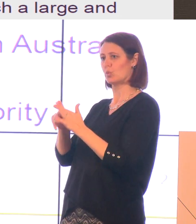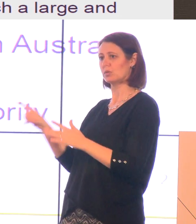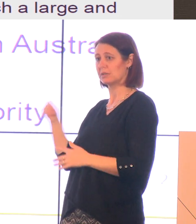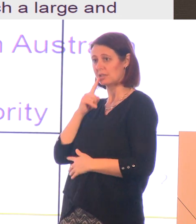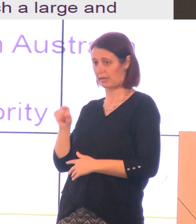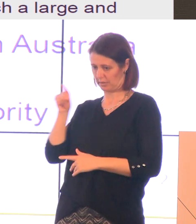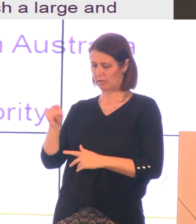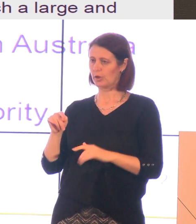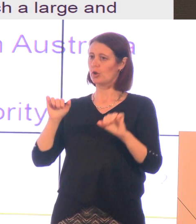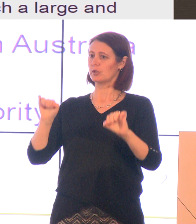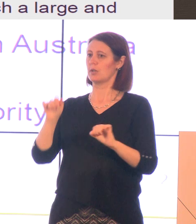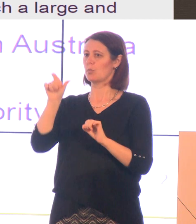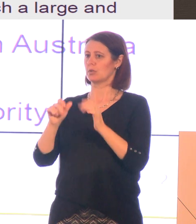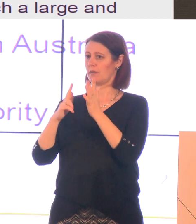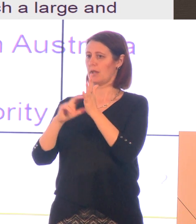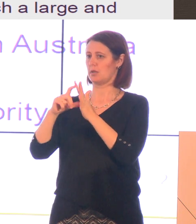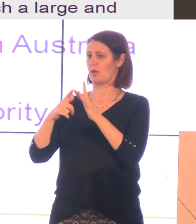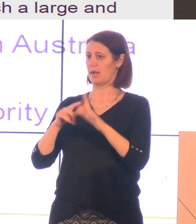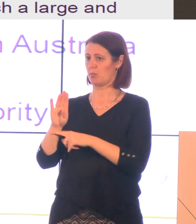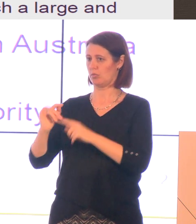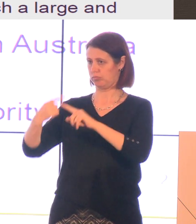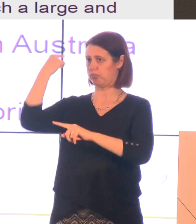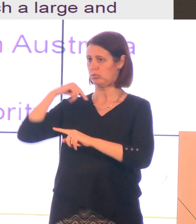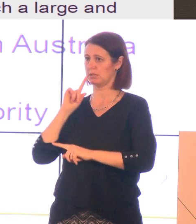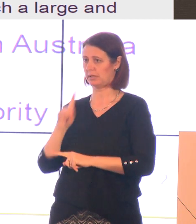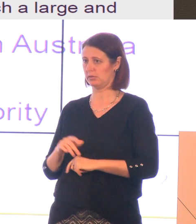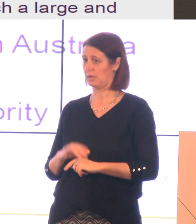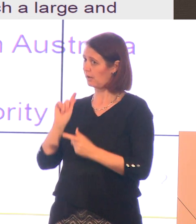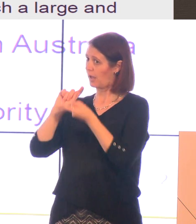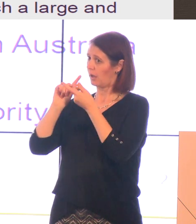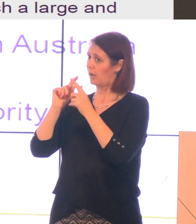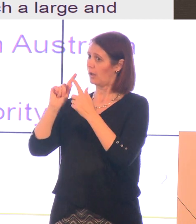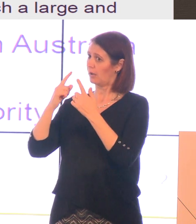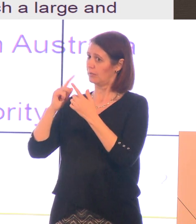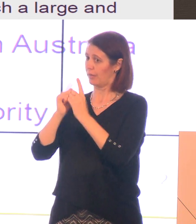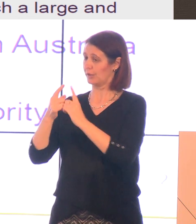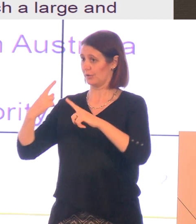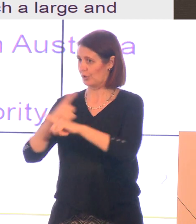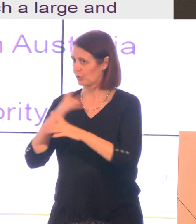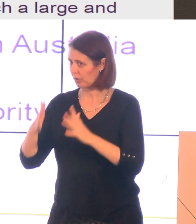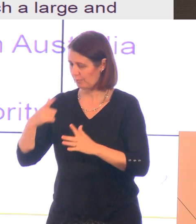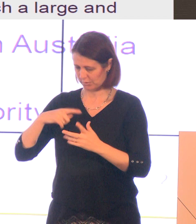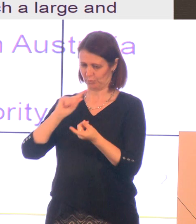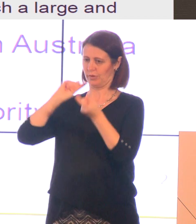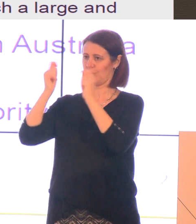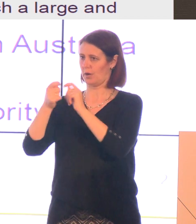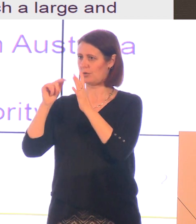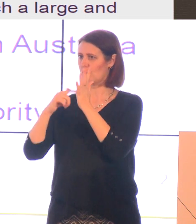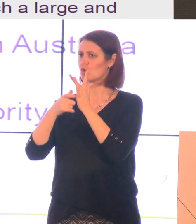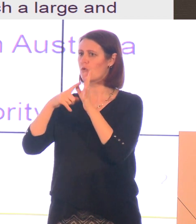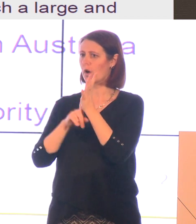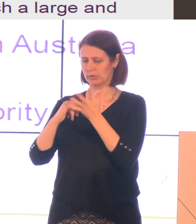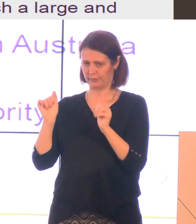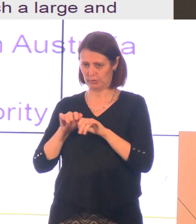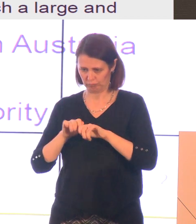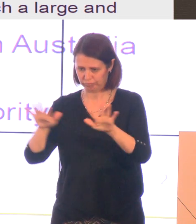chairperson of the board of the NDIA. Things have changed because obviously we've had all the trials and now we've moved out right across Australia. We've just about